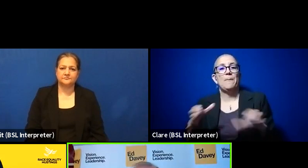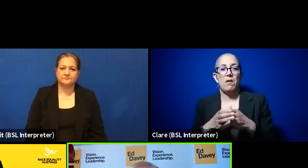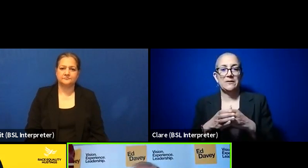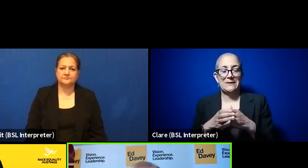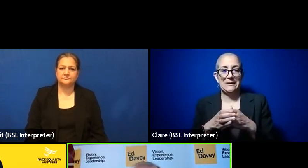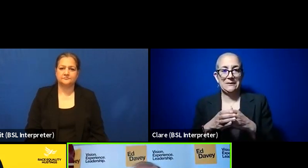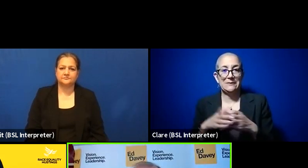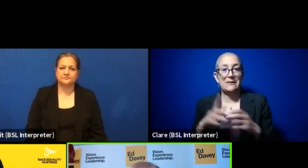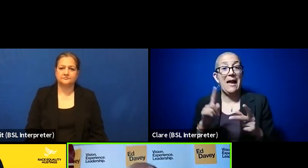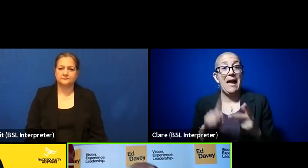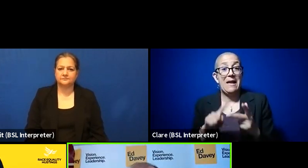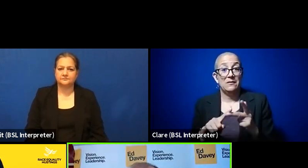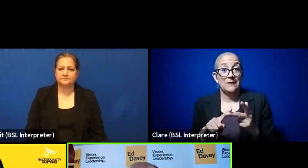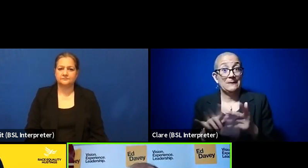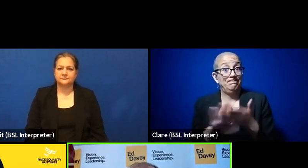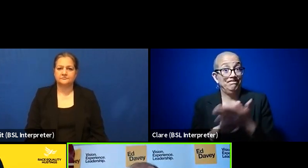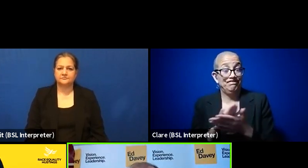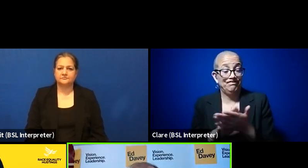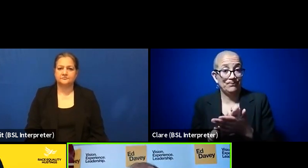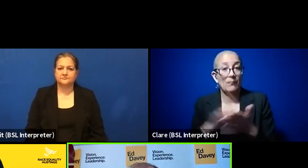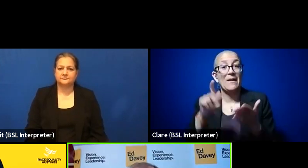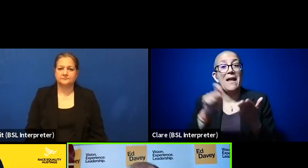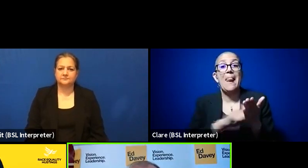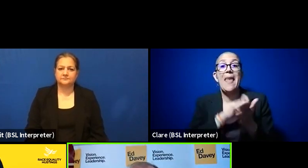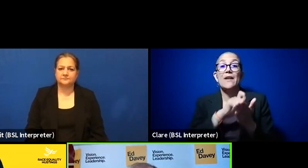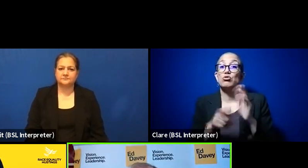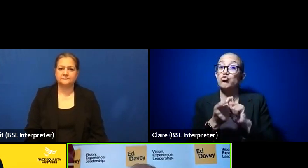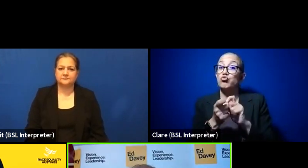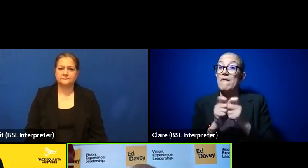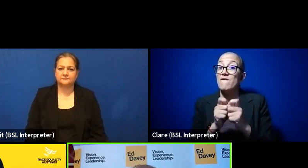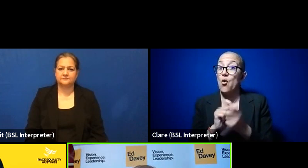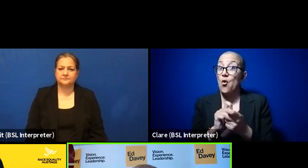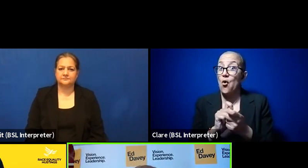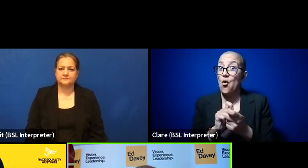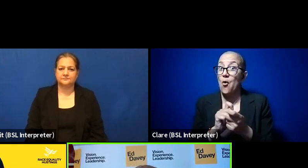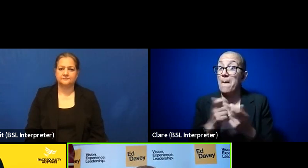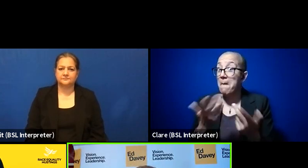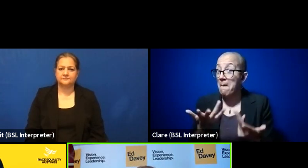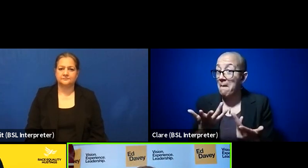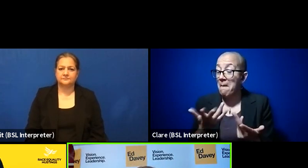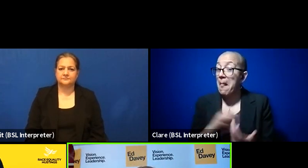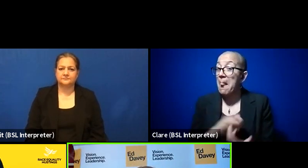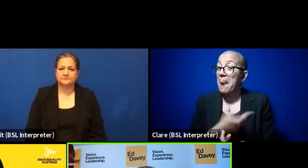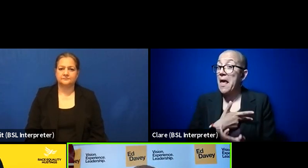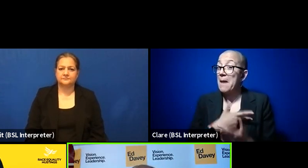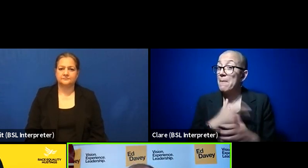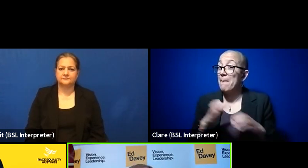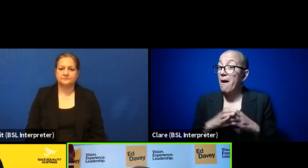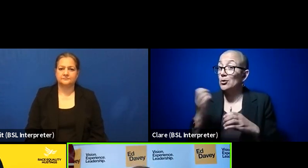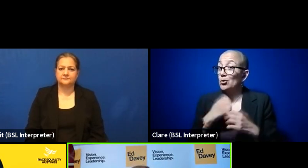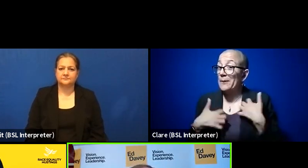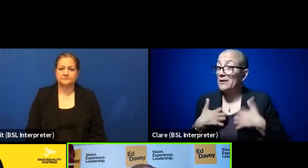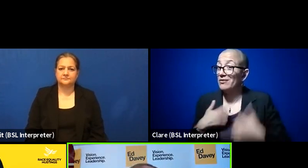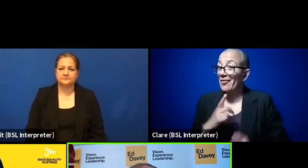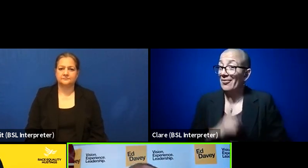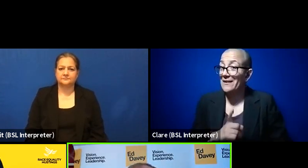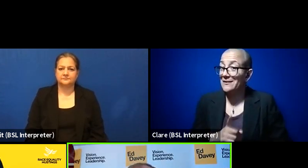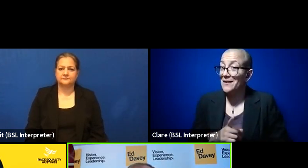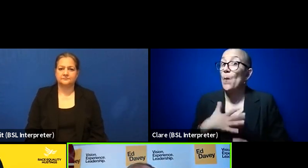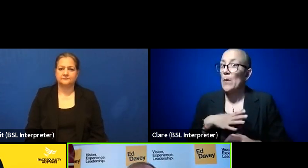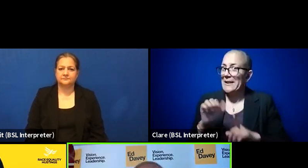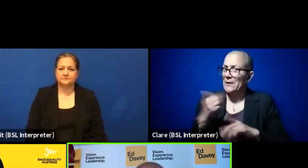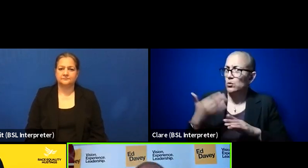and therefore electoral reform is now in the Labour Party's interests. And this is something we've got to work at, my